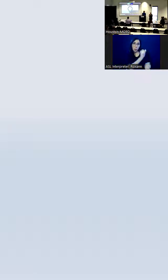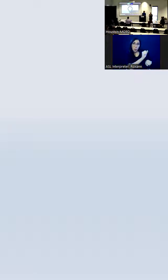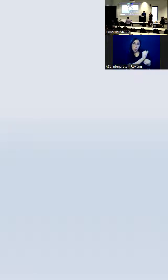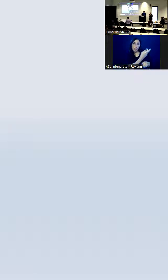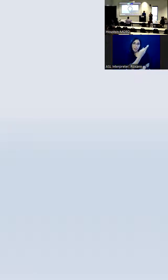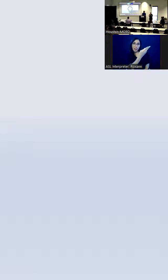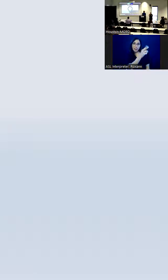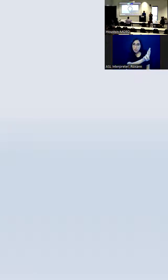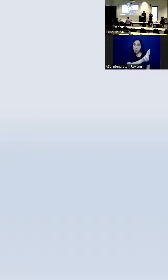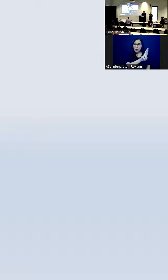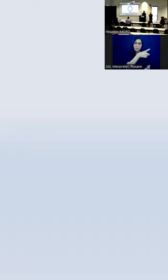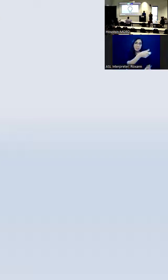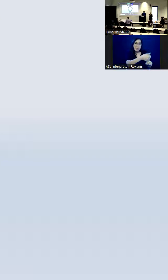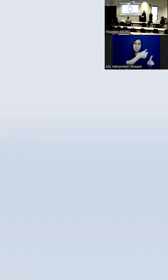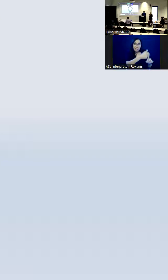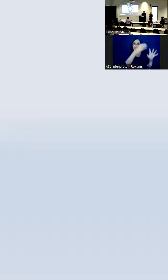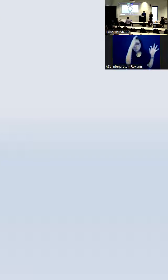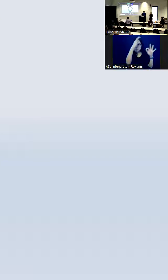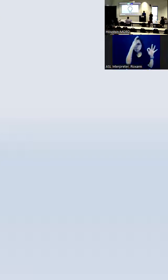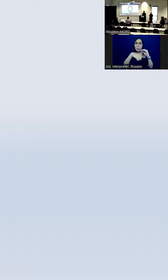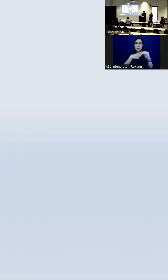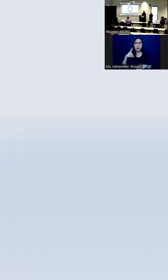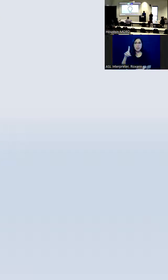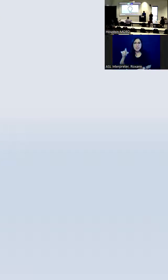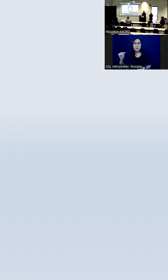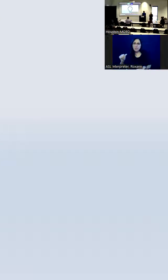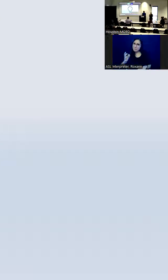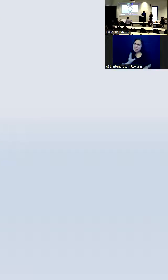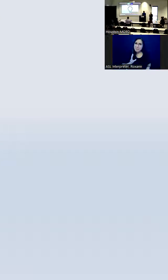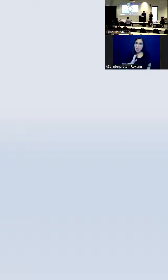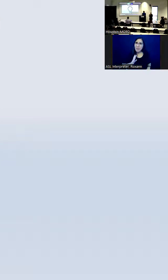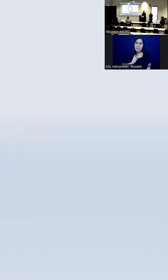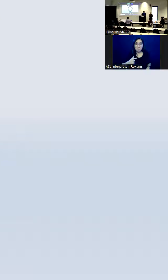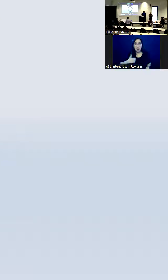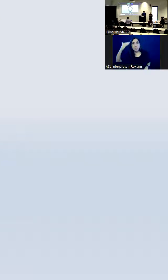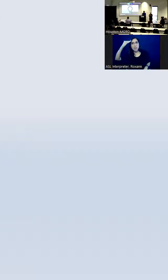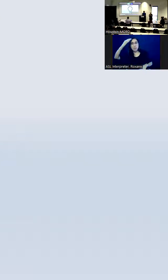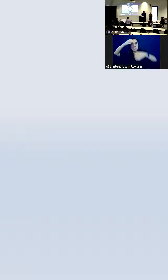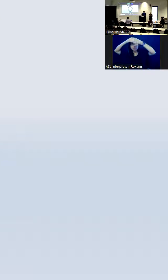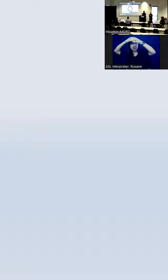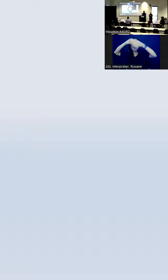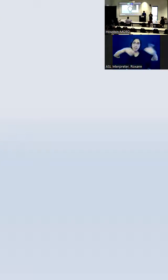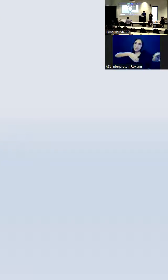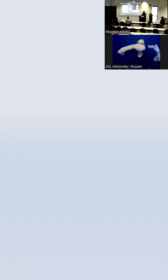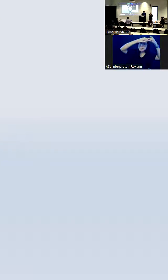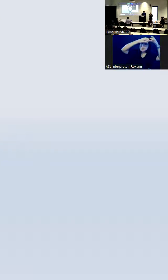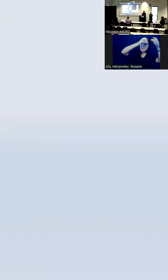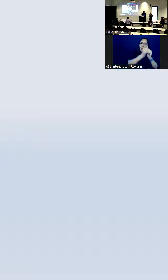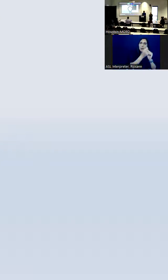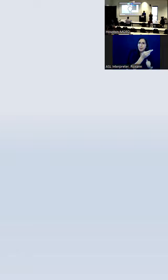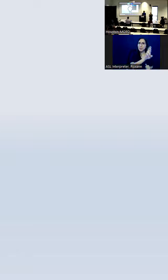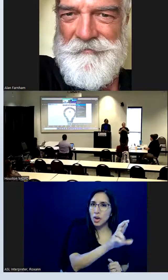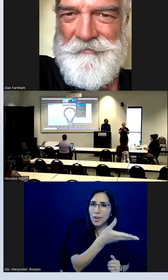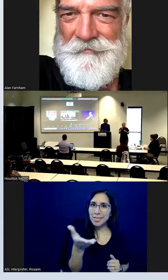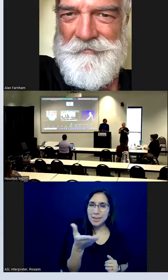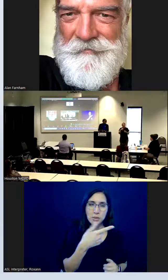and I don't know much about HR. So I am there to help with that, to help bridge that gap.